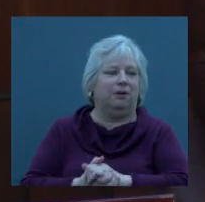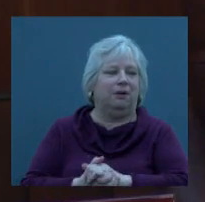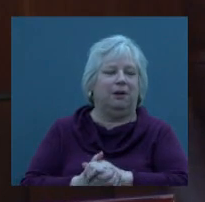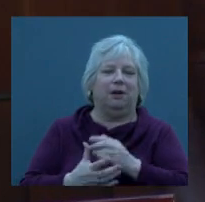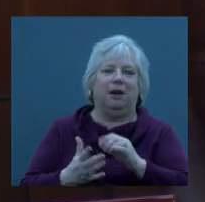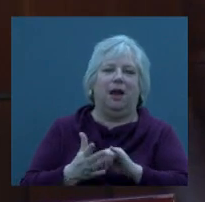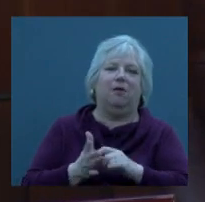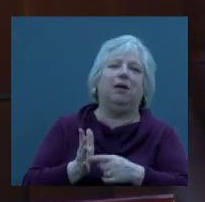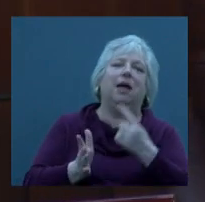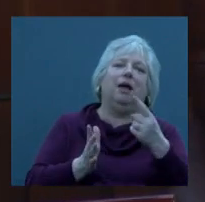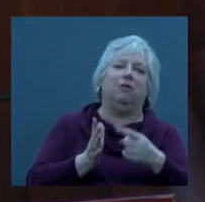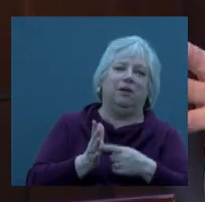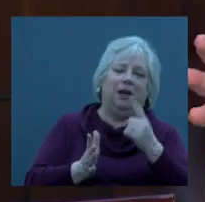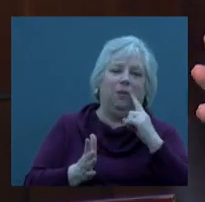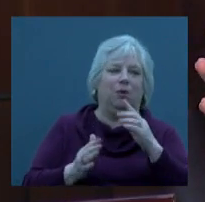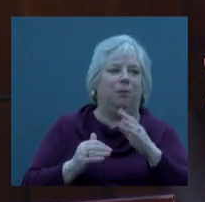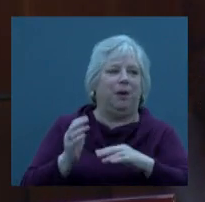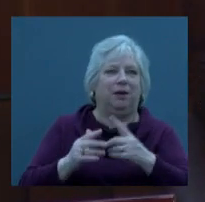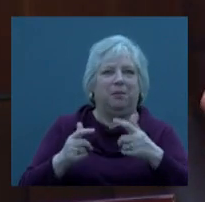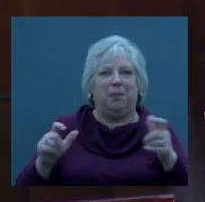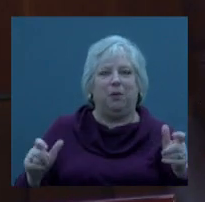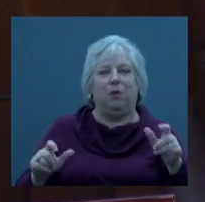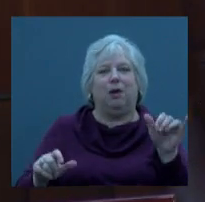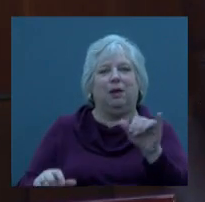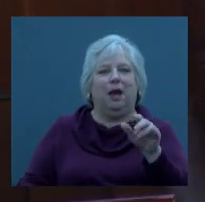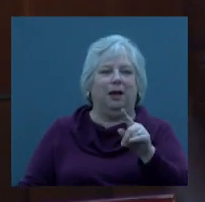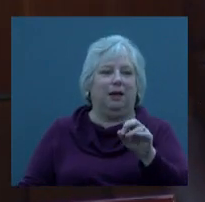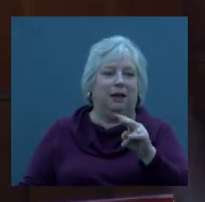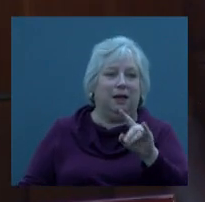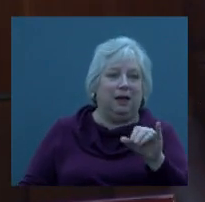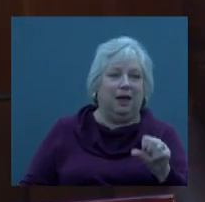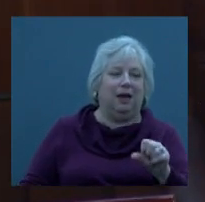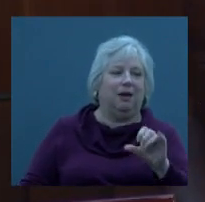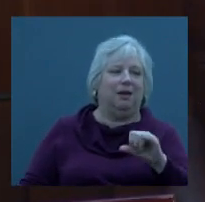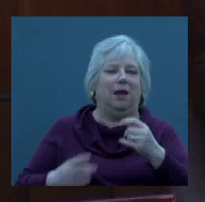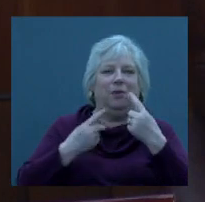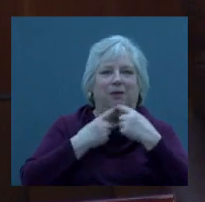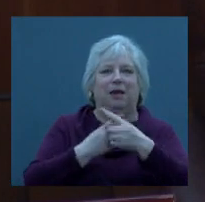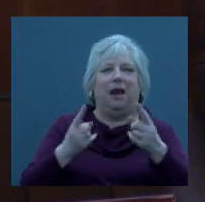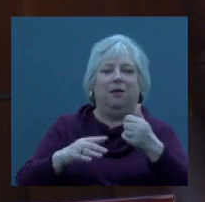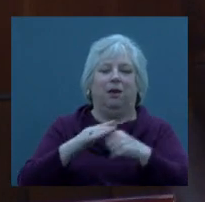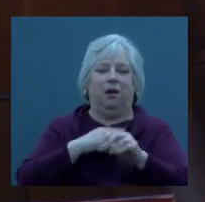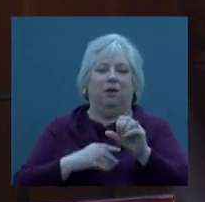Now, occasionally they'll build a big deal like Canis, which was announced under